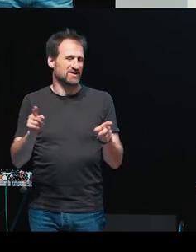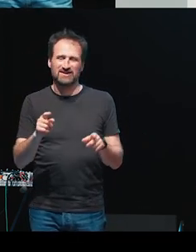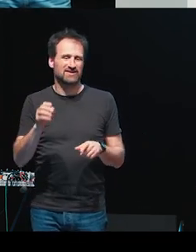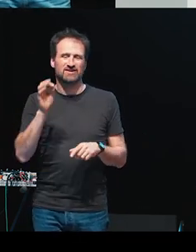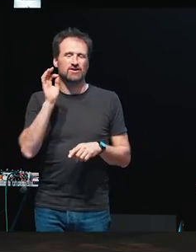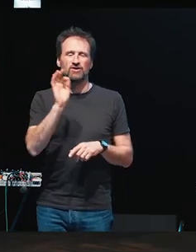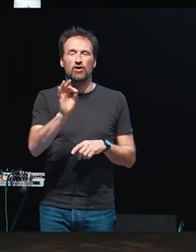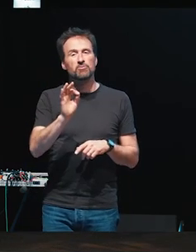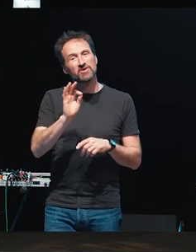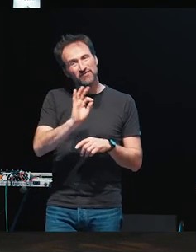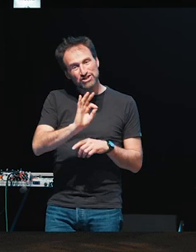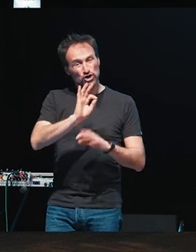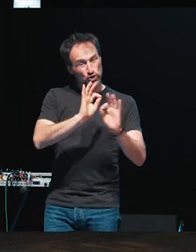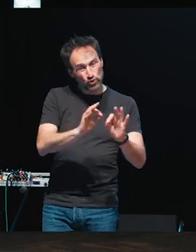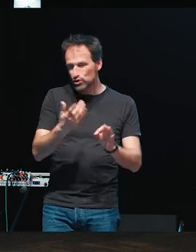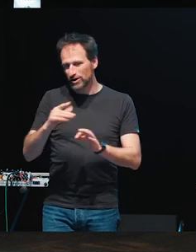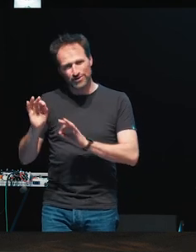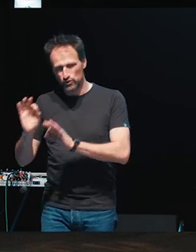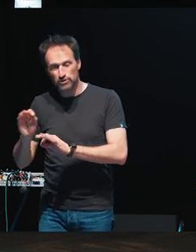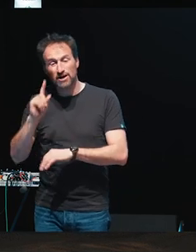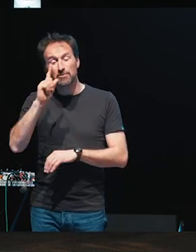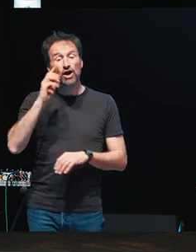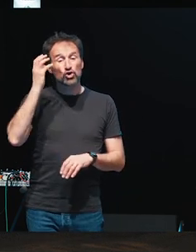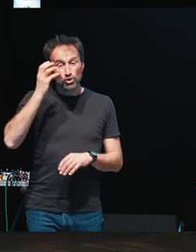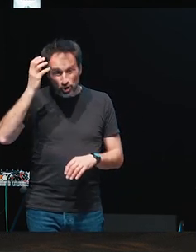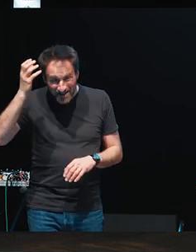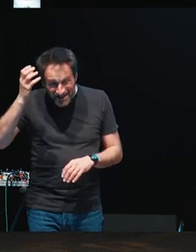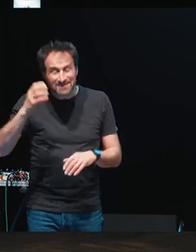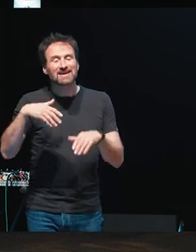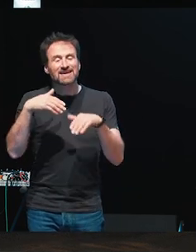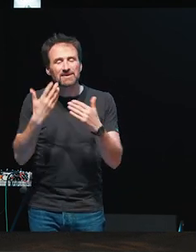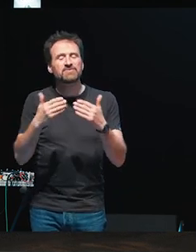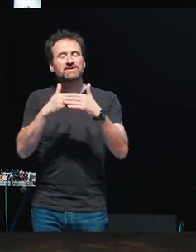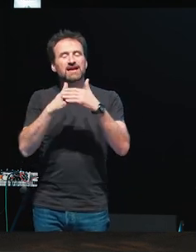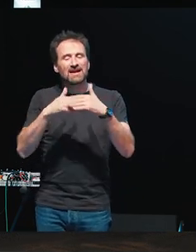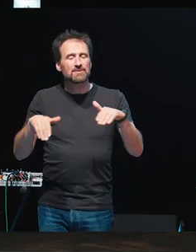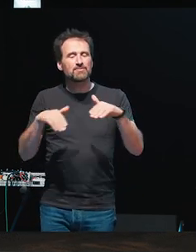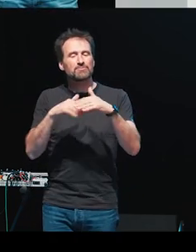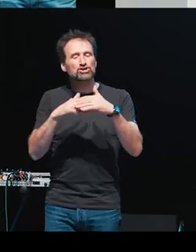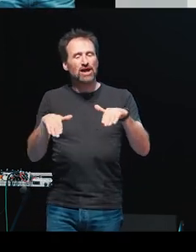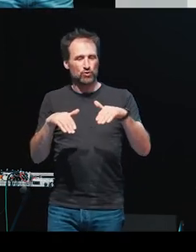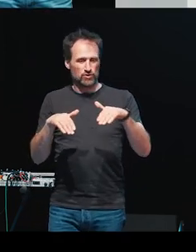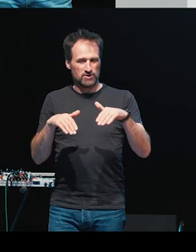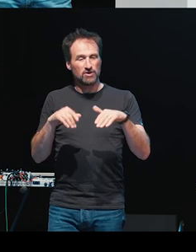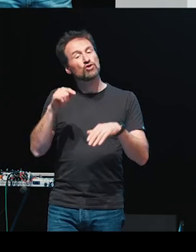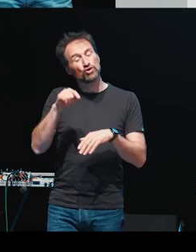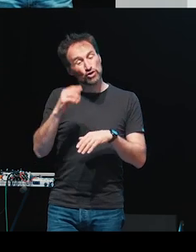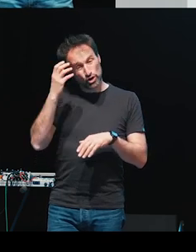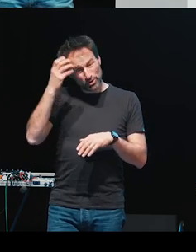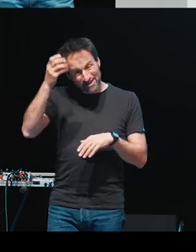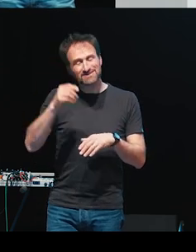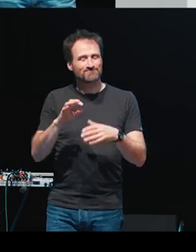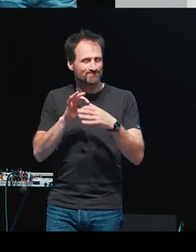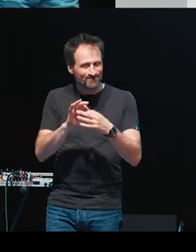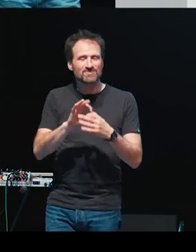particular feature is good or not. Whereas hypothesis comes with a limitation, and it's based on your business metrics. And you can